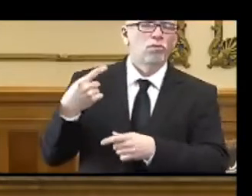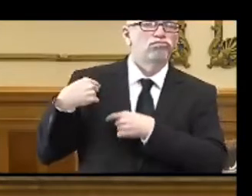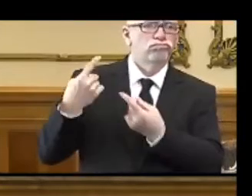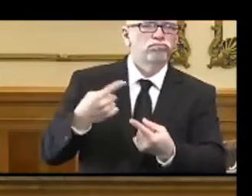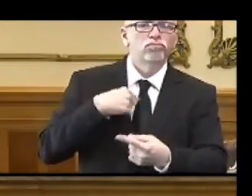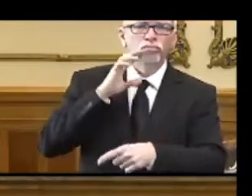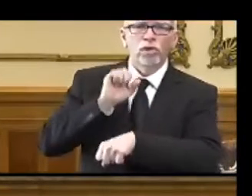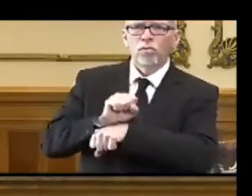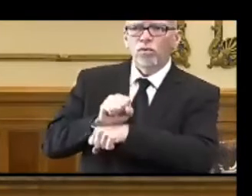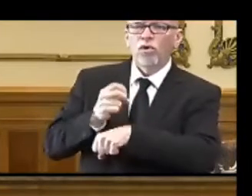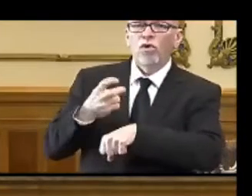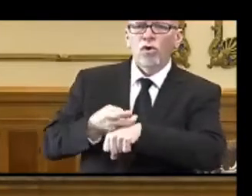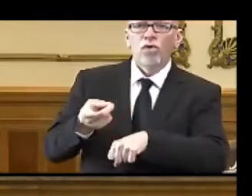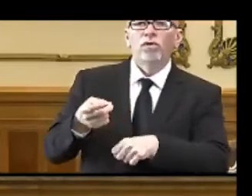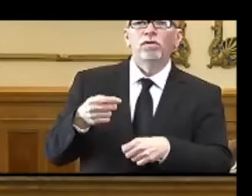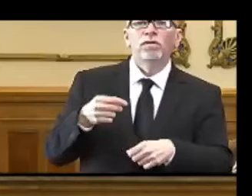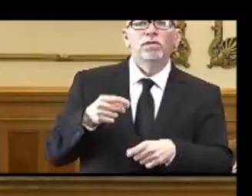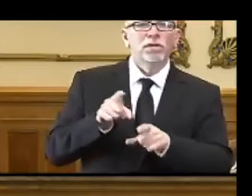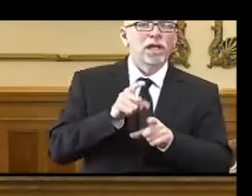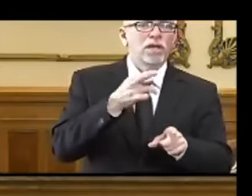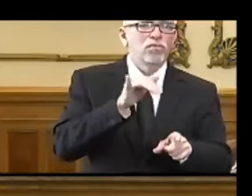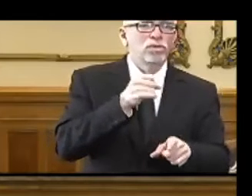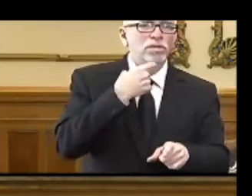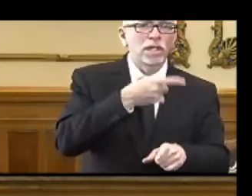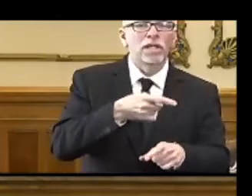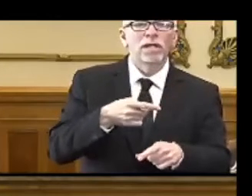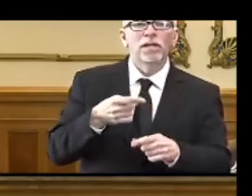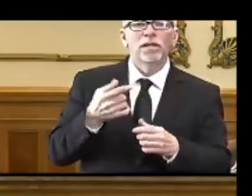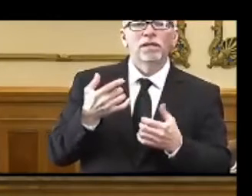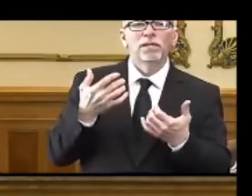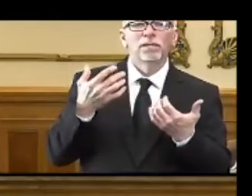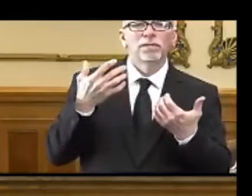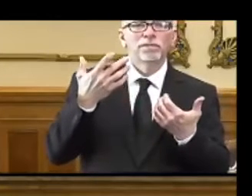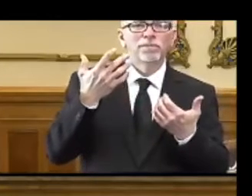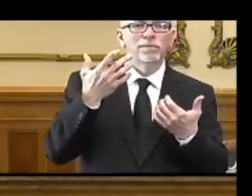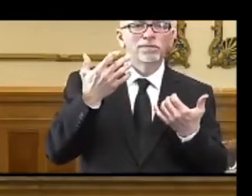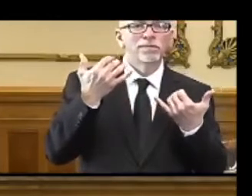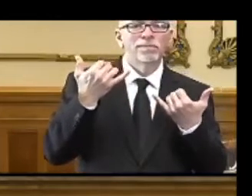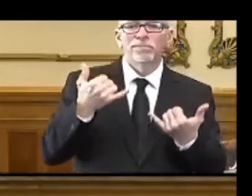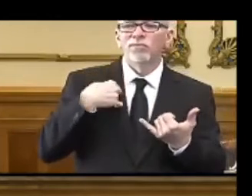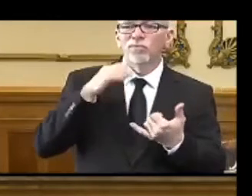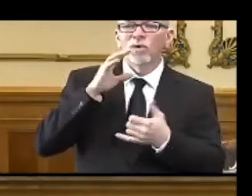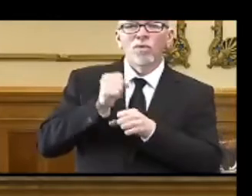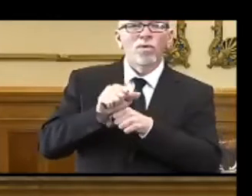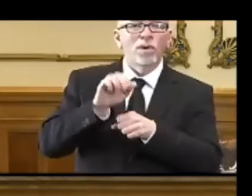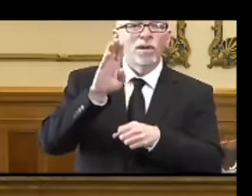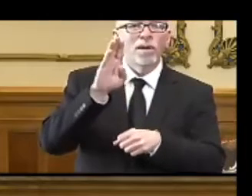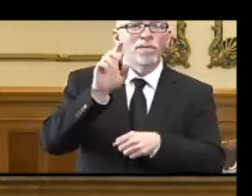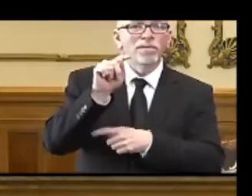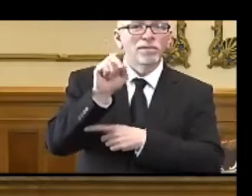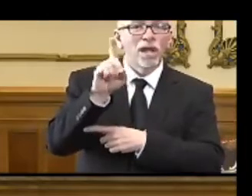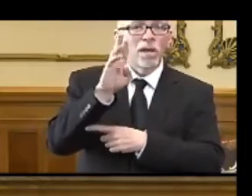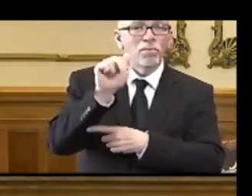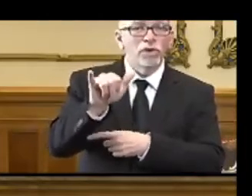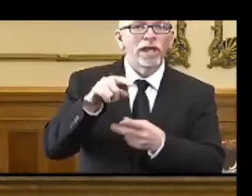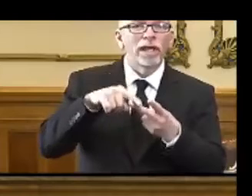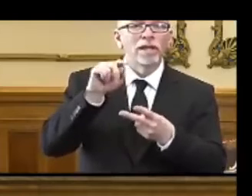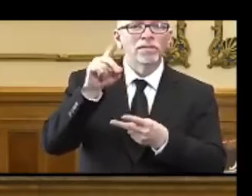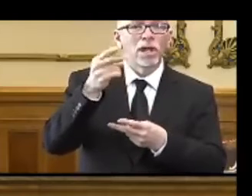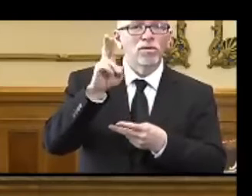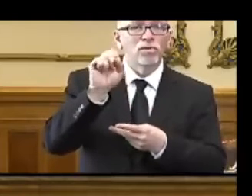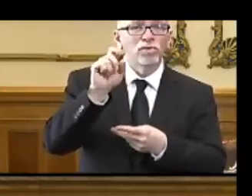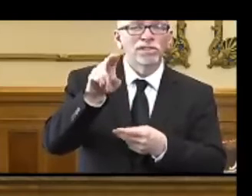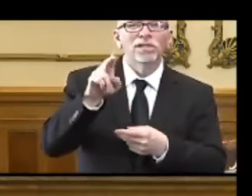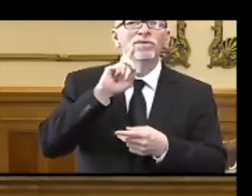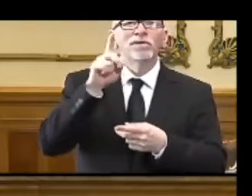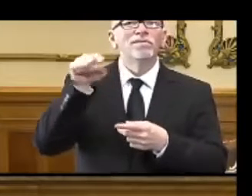be working hard with as Chris said, President Pro Tem Rod Bray. We will be working hard with Speaker Todd Houston and both